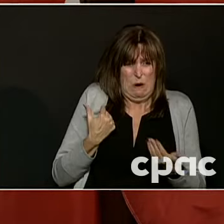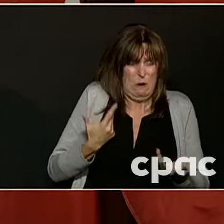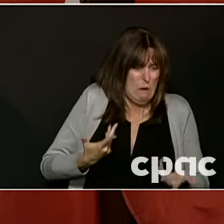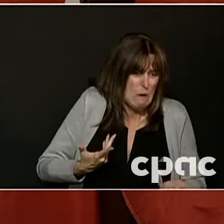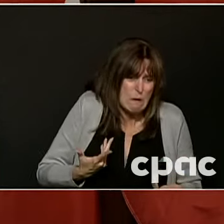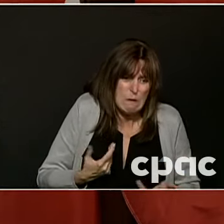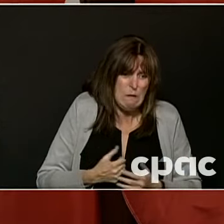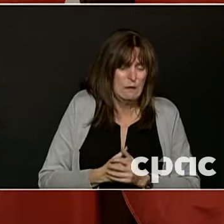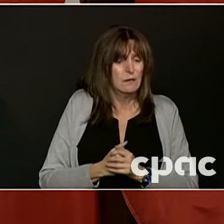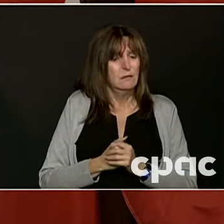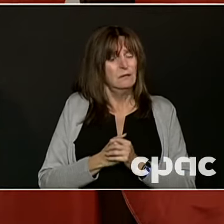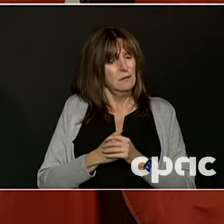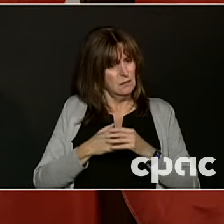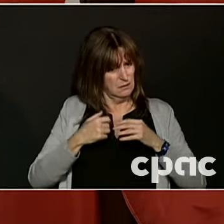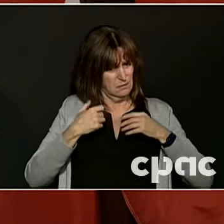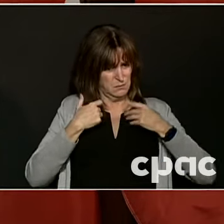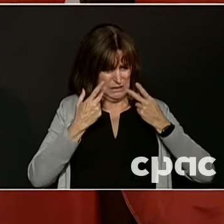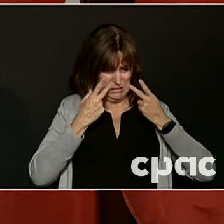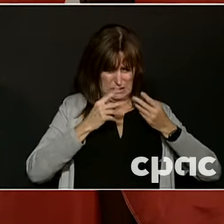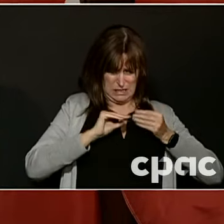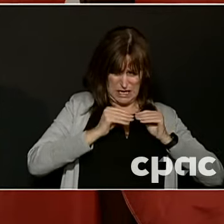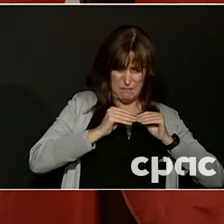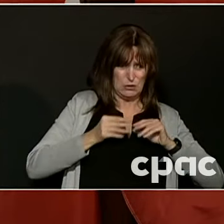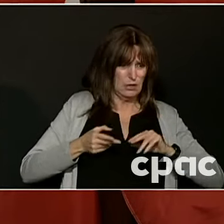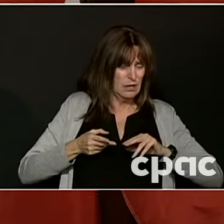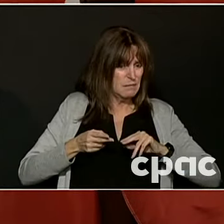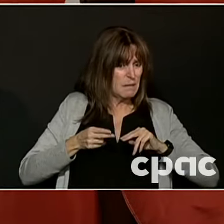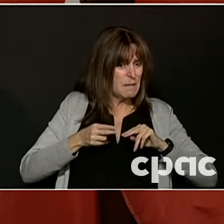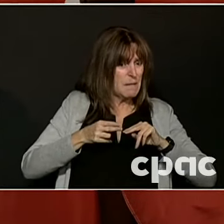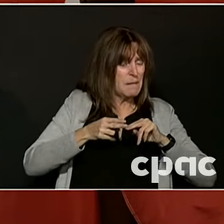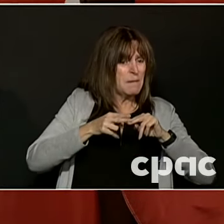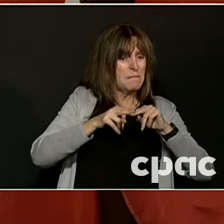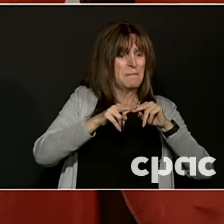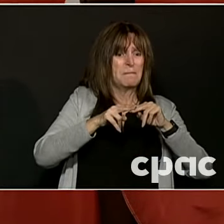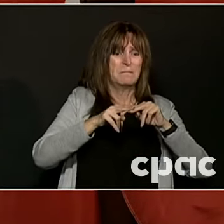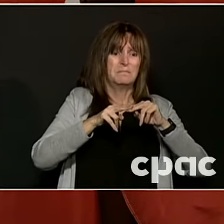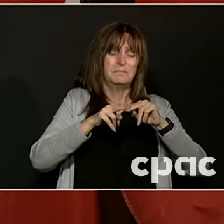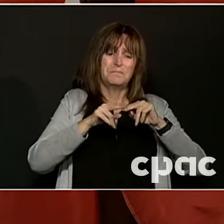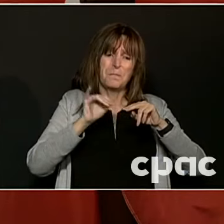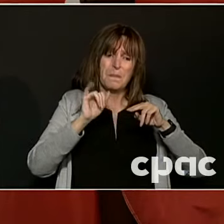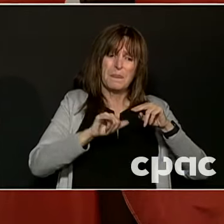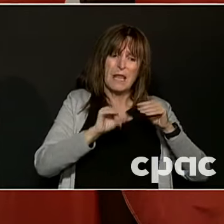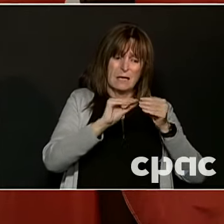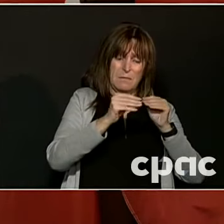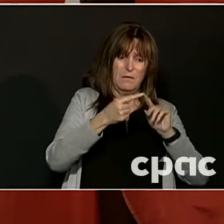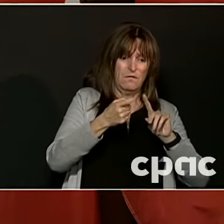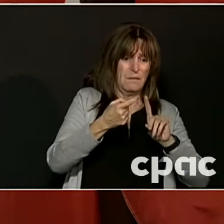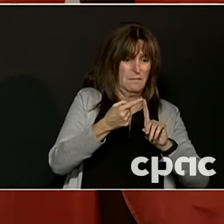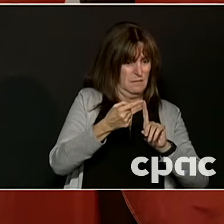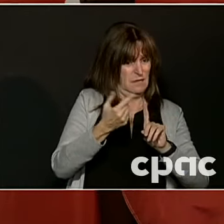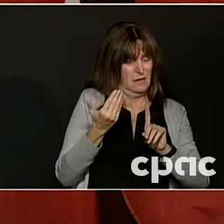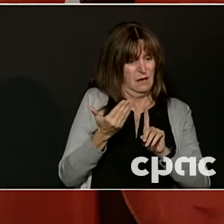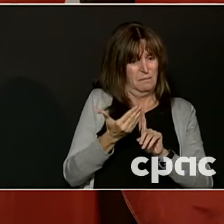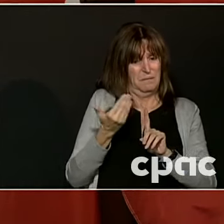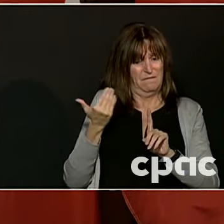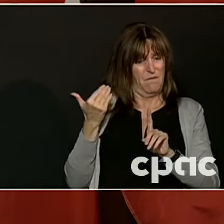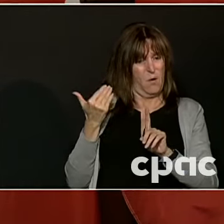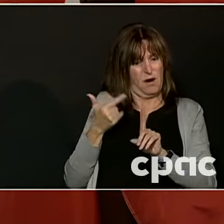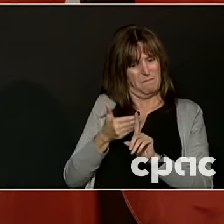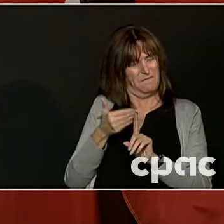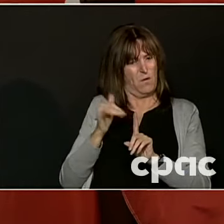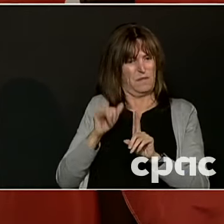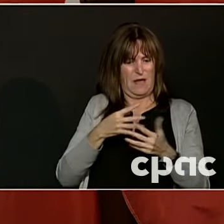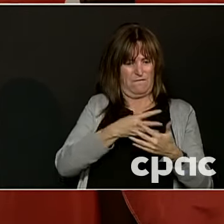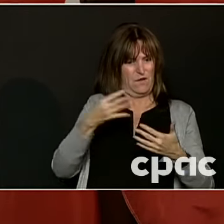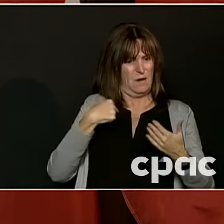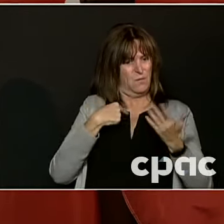We're just seeing with these rising numbers, these are all in place prior to the framework, and these numbers are rising in the presence of our modified stage